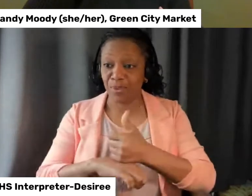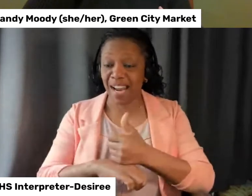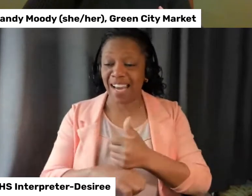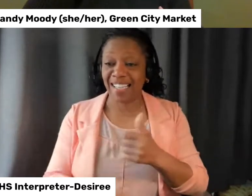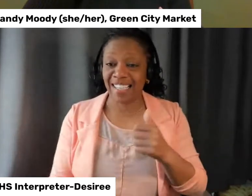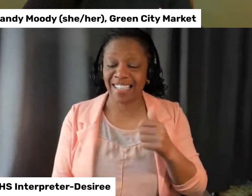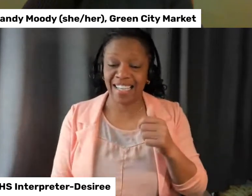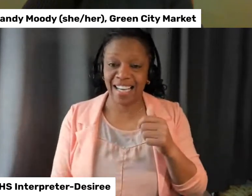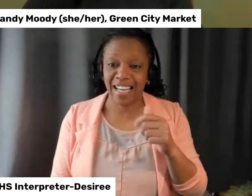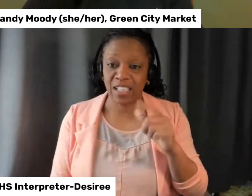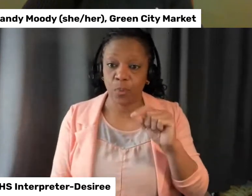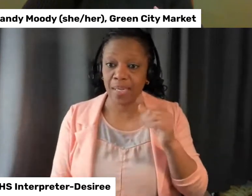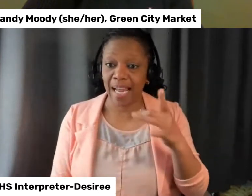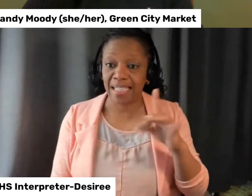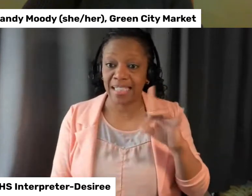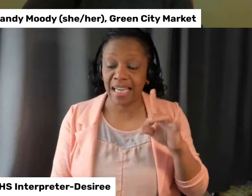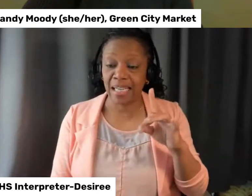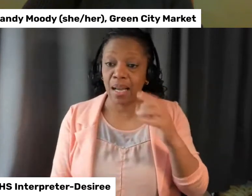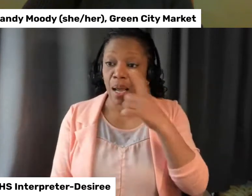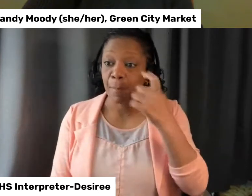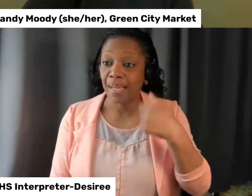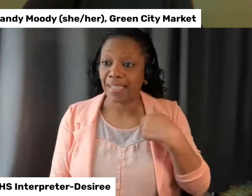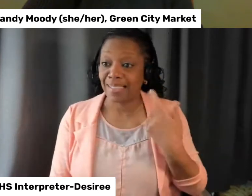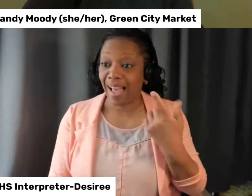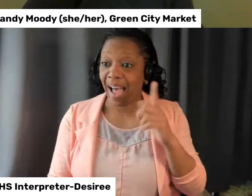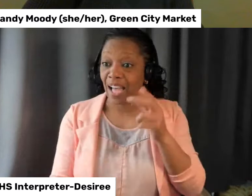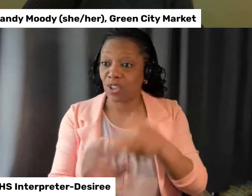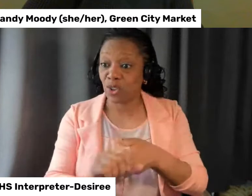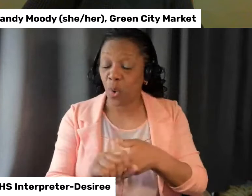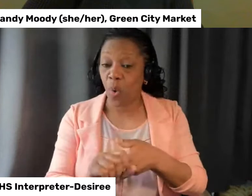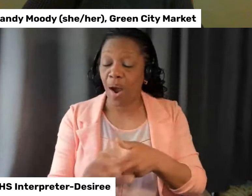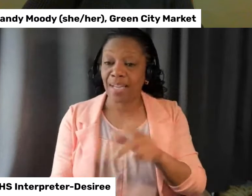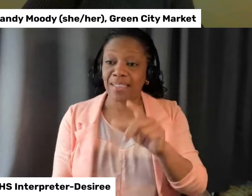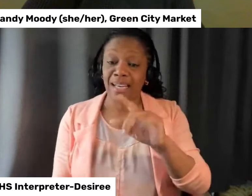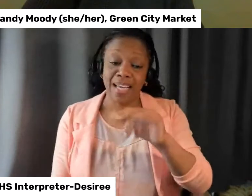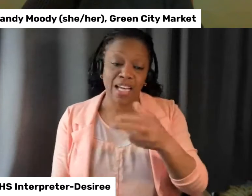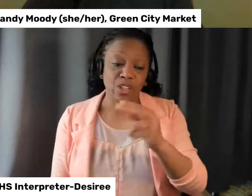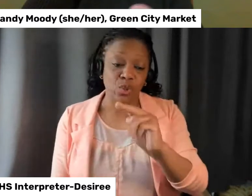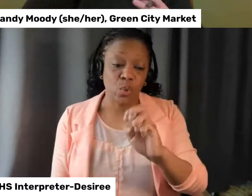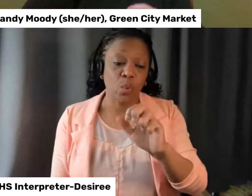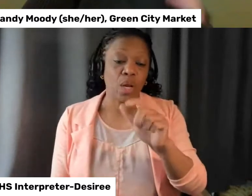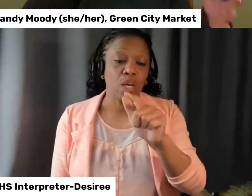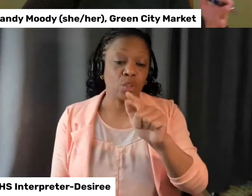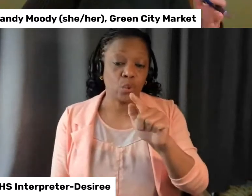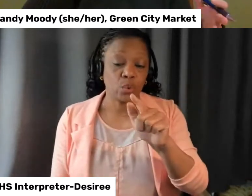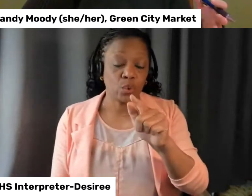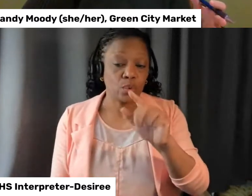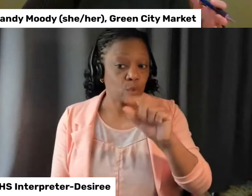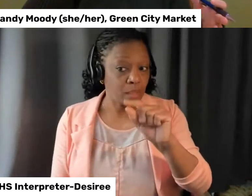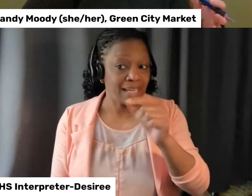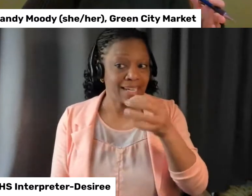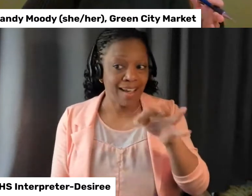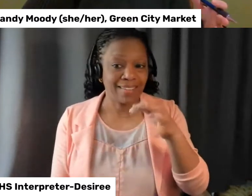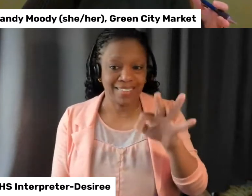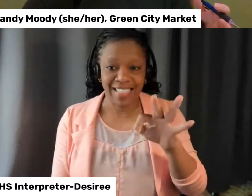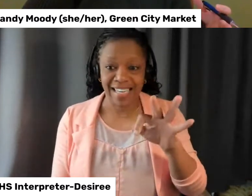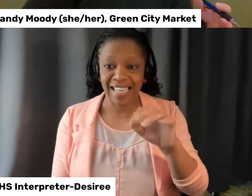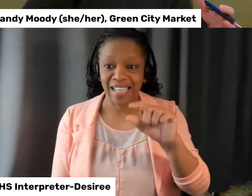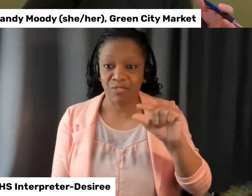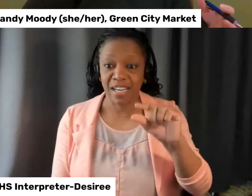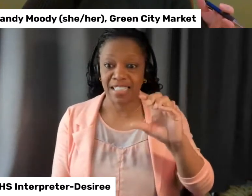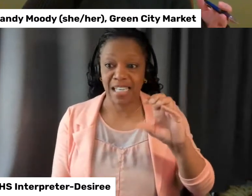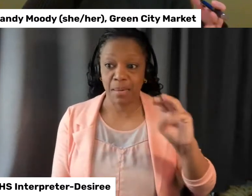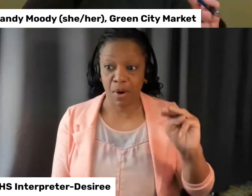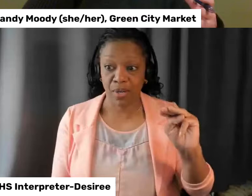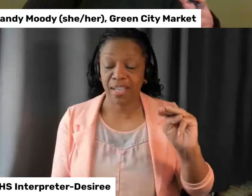Green City Market as a staffer in June of 2019. And I had spent my whole career in the